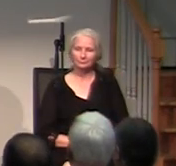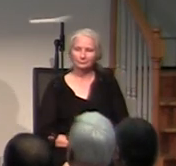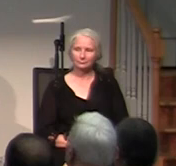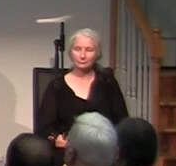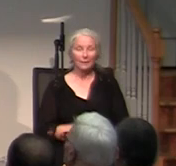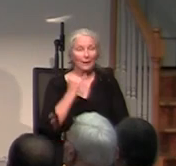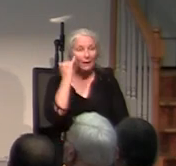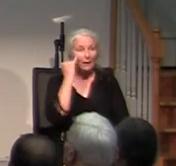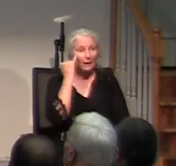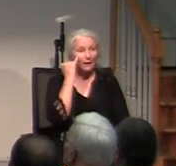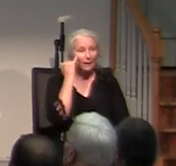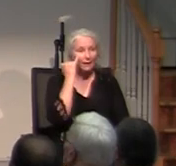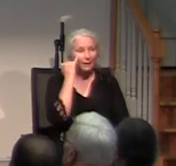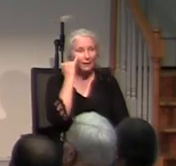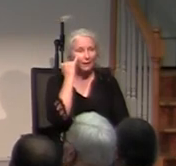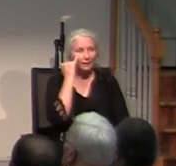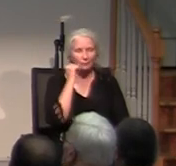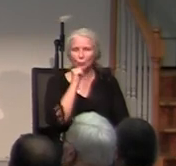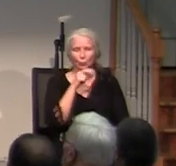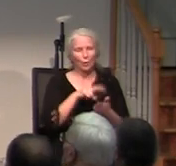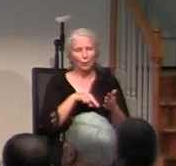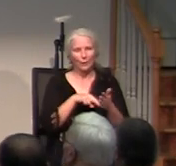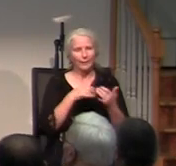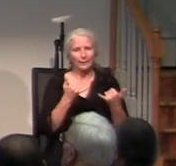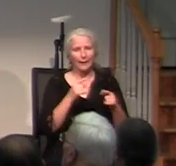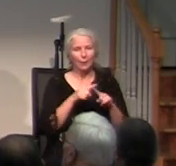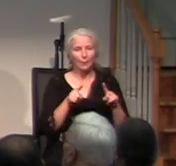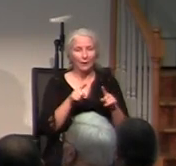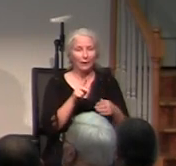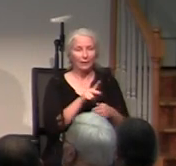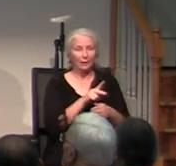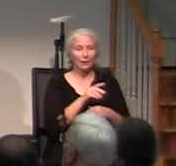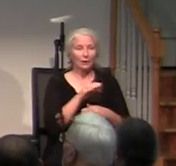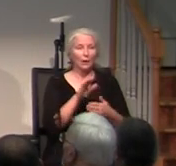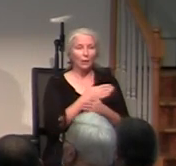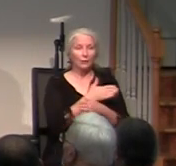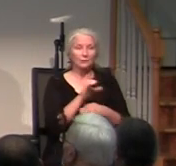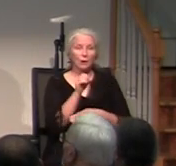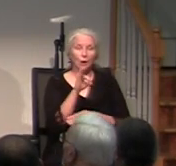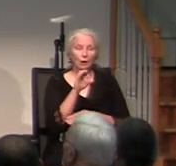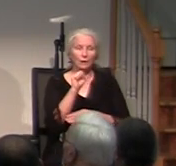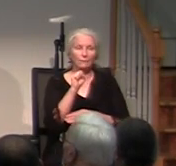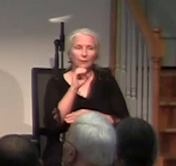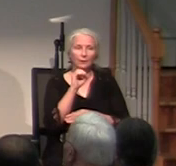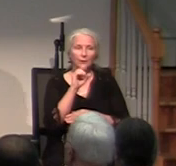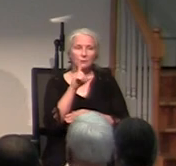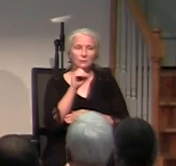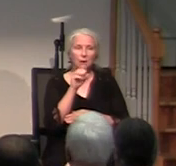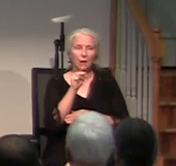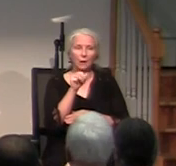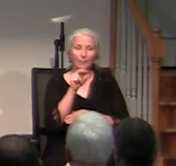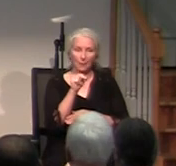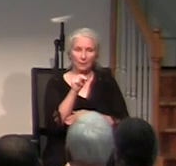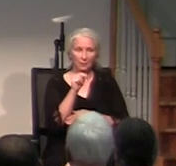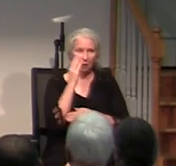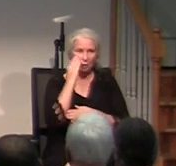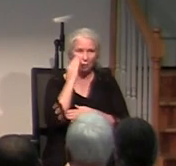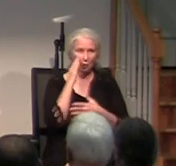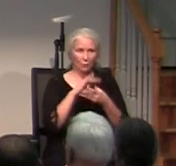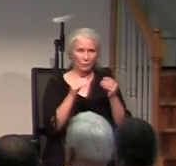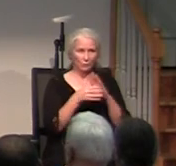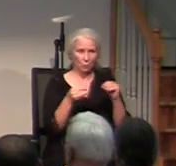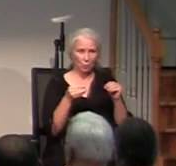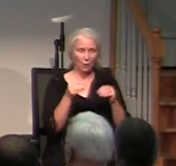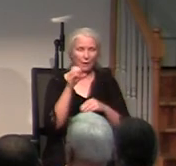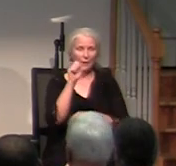And if you look, we won't read it now, but if you look in the Song of Solomon, you're familiar with the story of Solomon coming to get his bride,